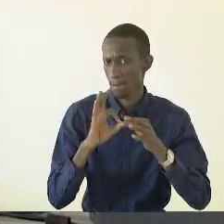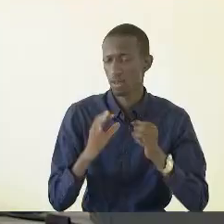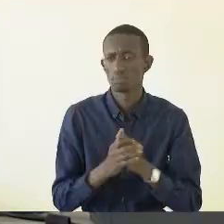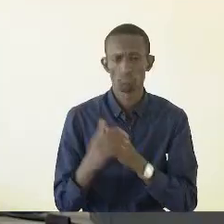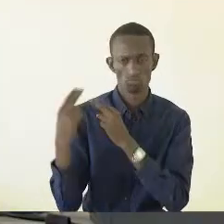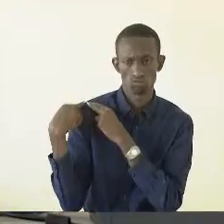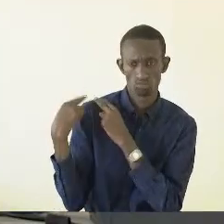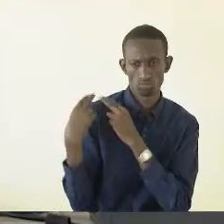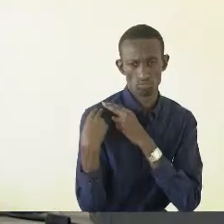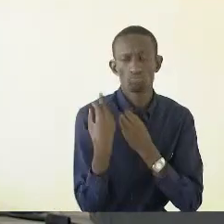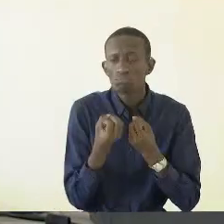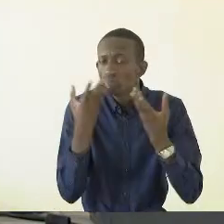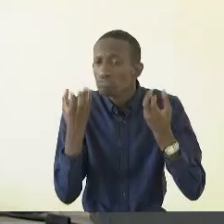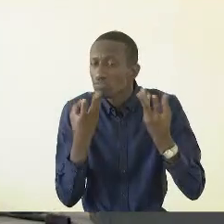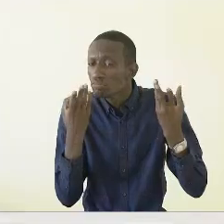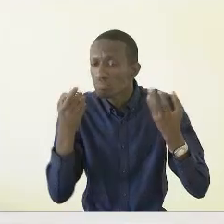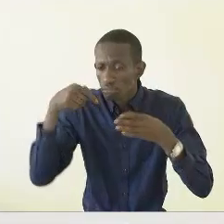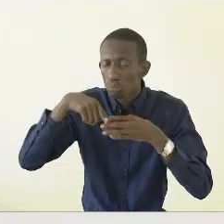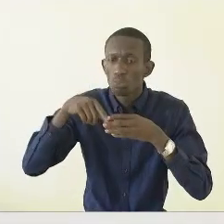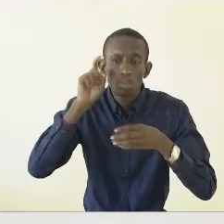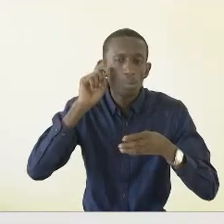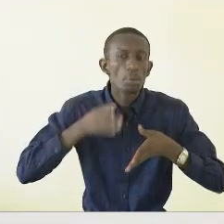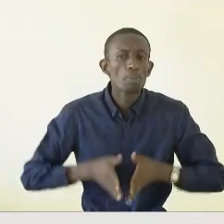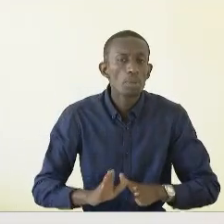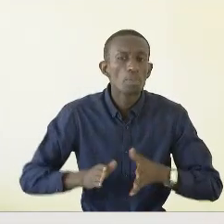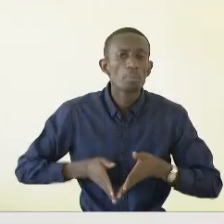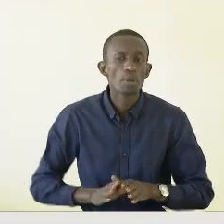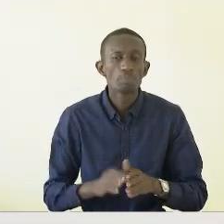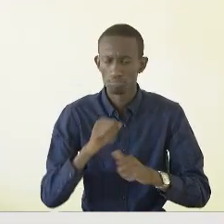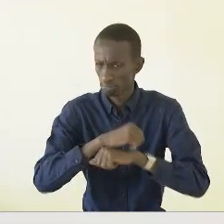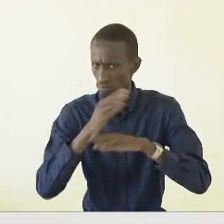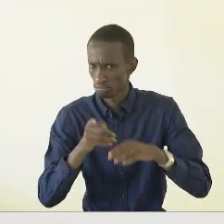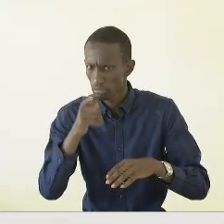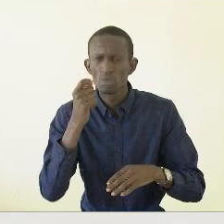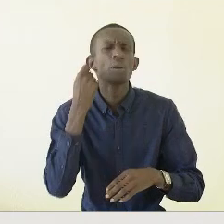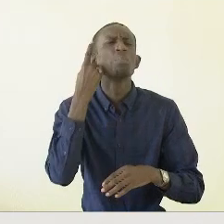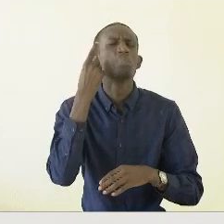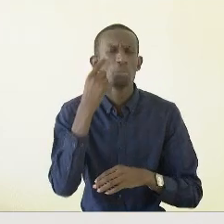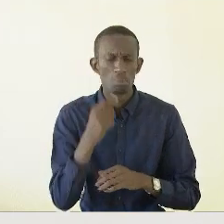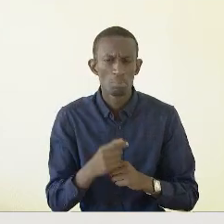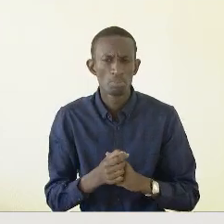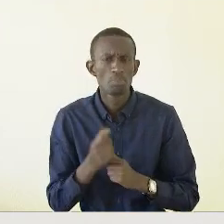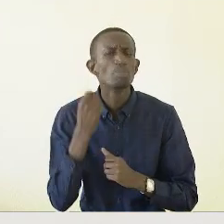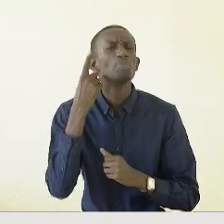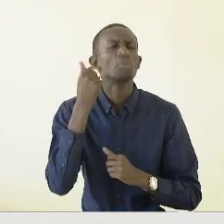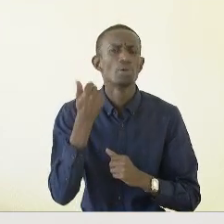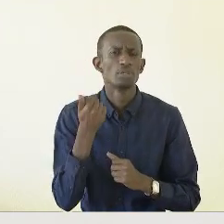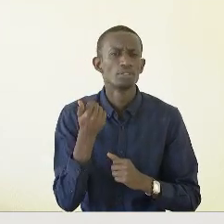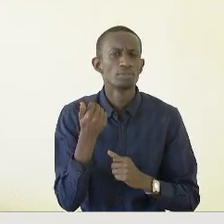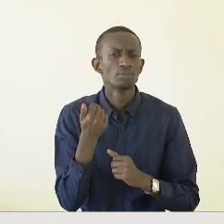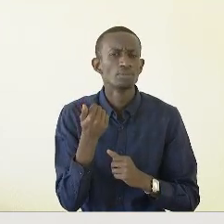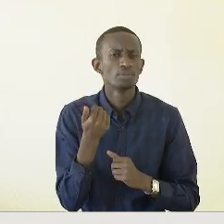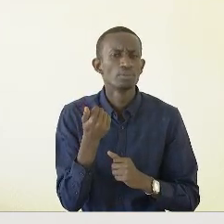of flowers in reproduction. Students, do you understand the meaning of the